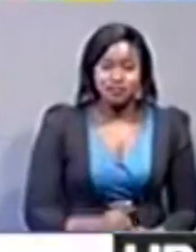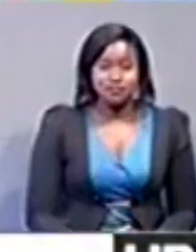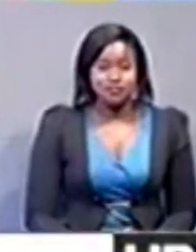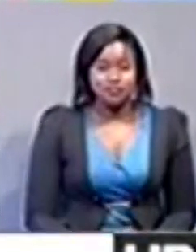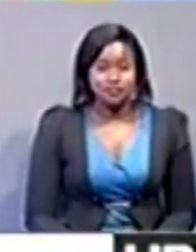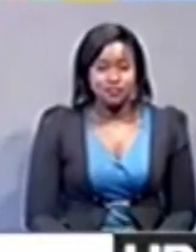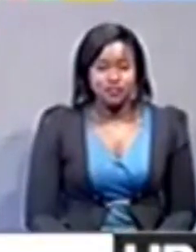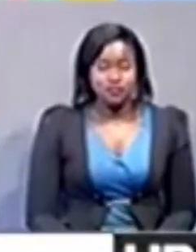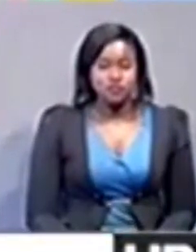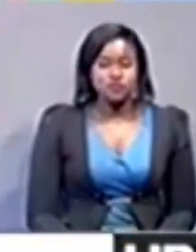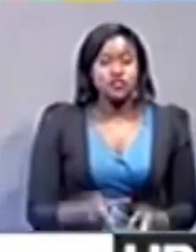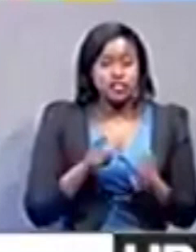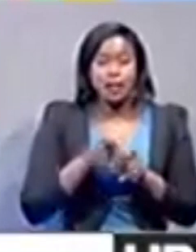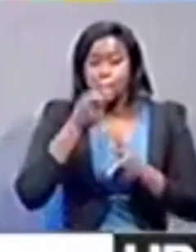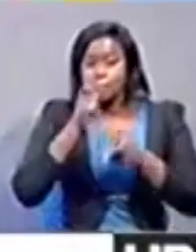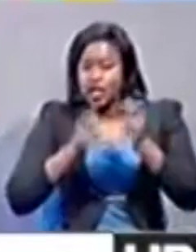It is our milk products